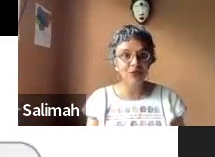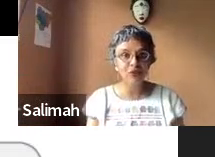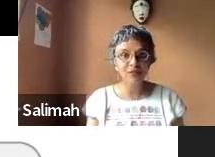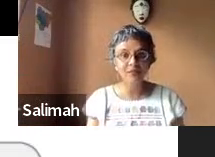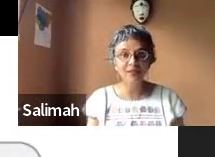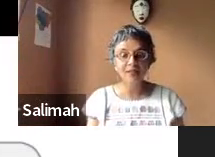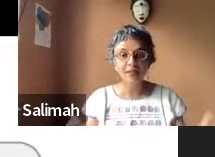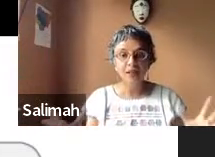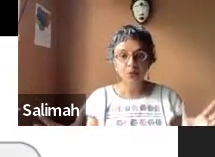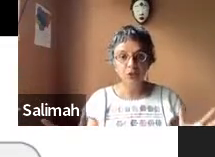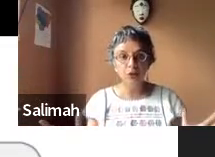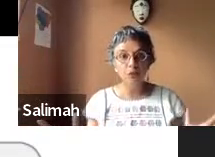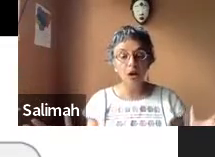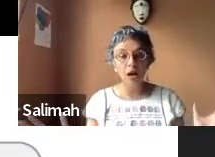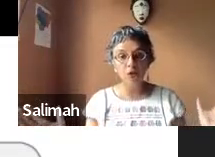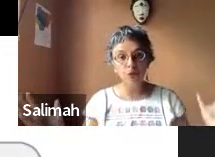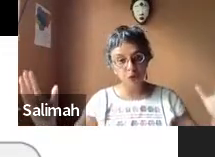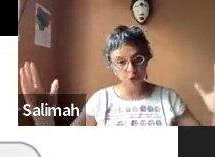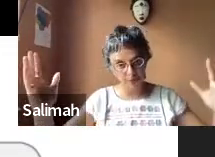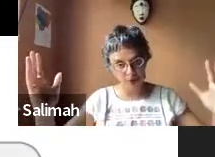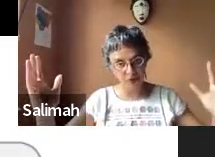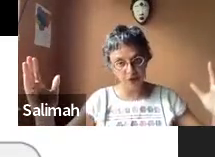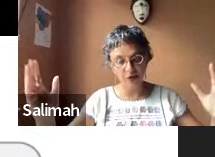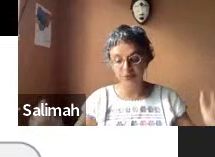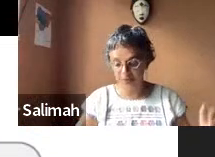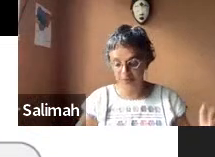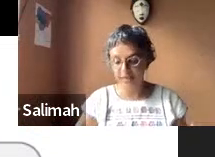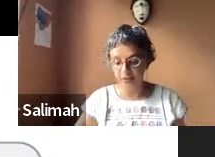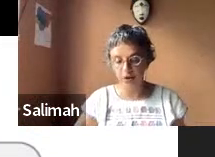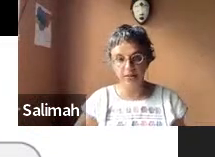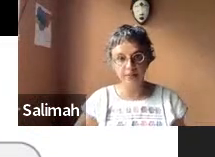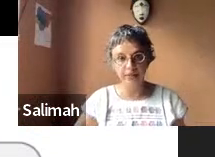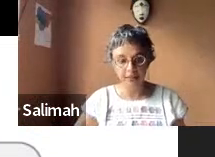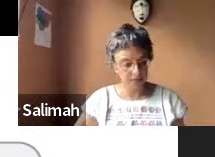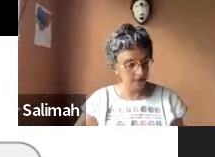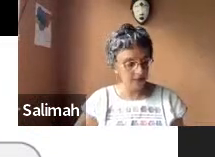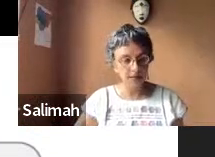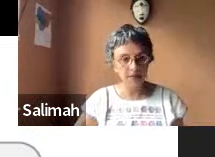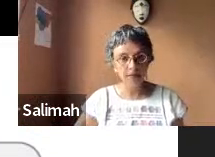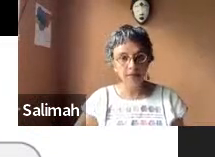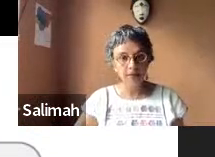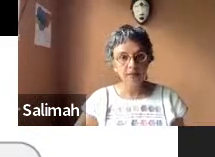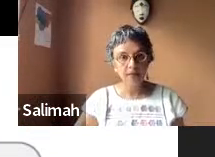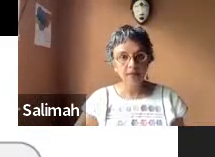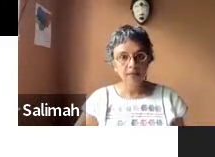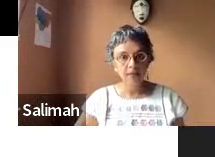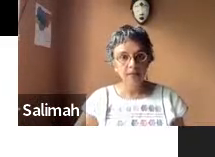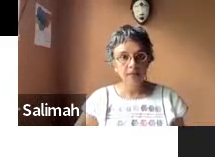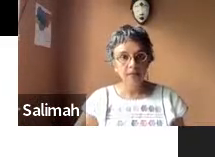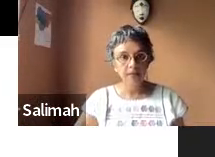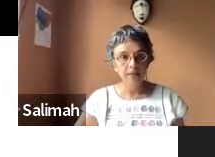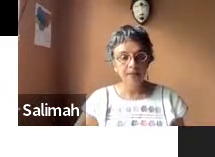have mentioned, which are a crucial part of the care economy.